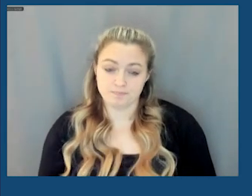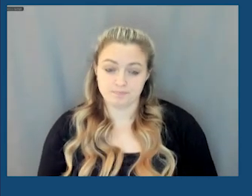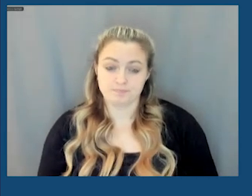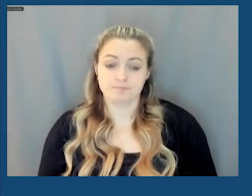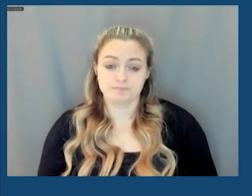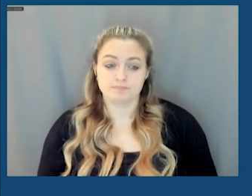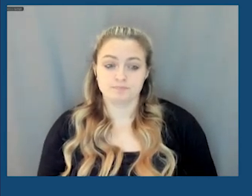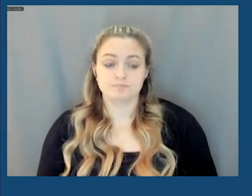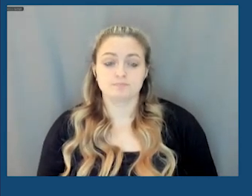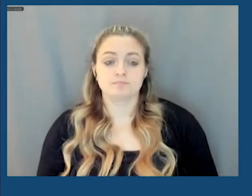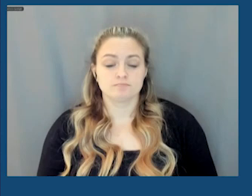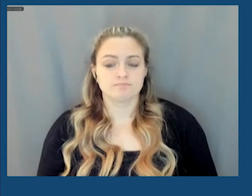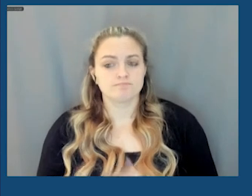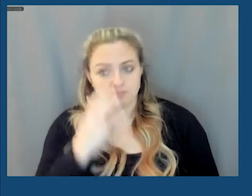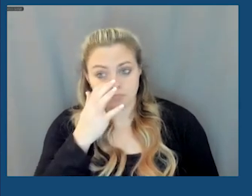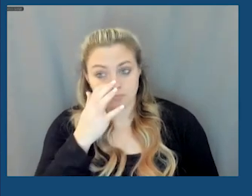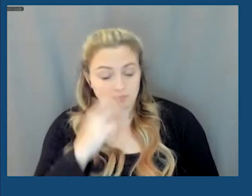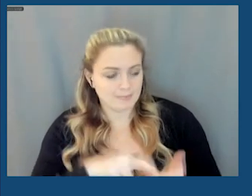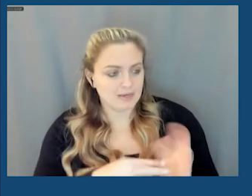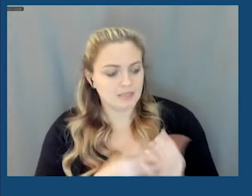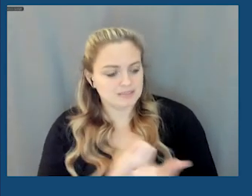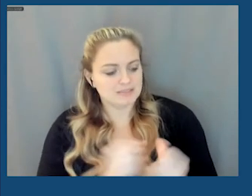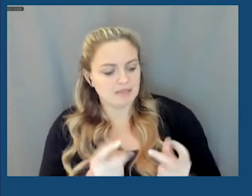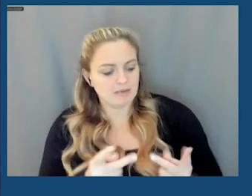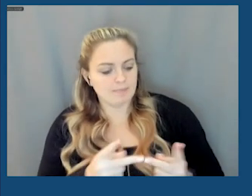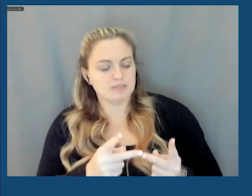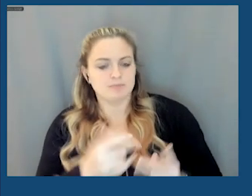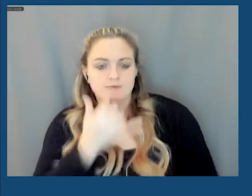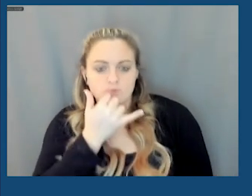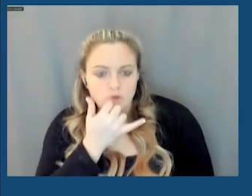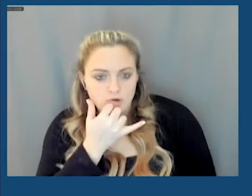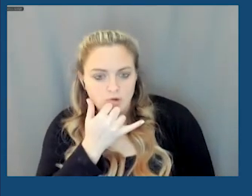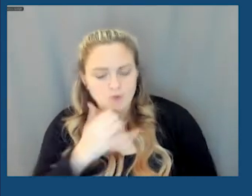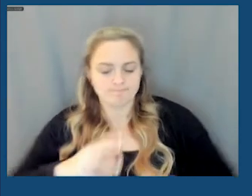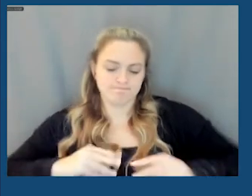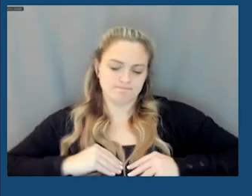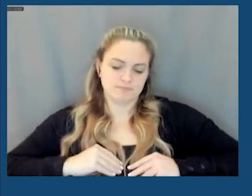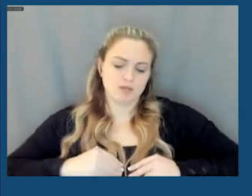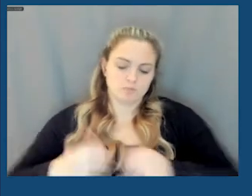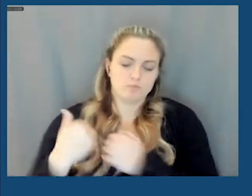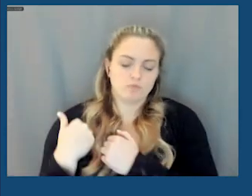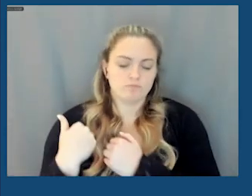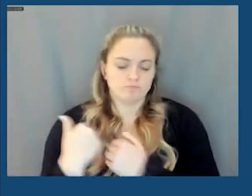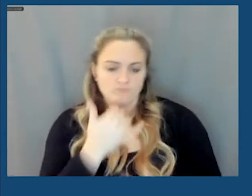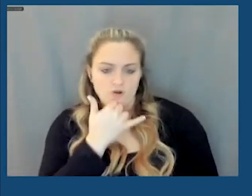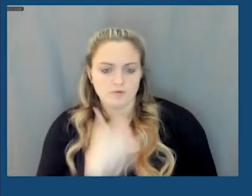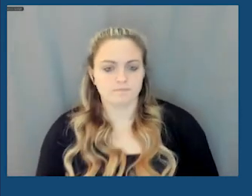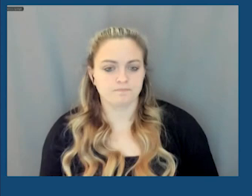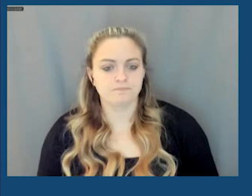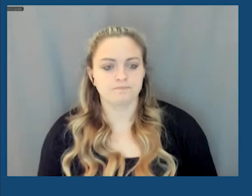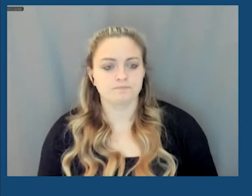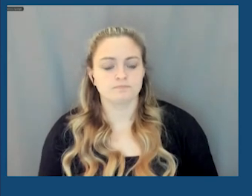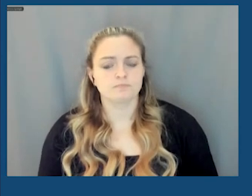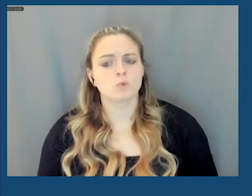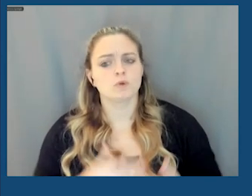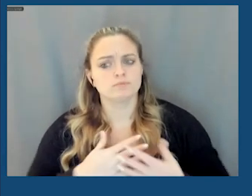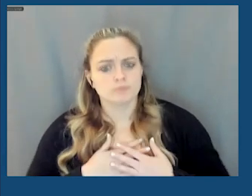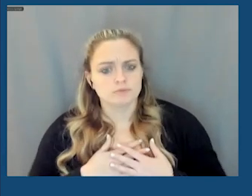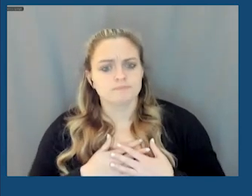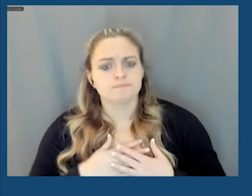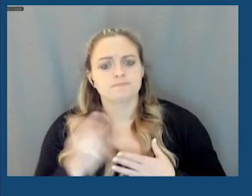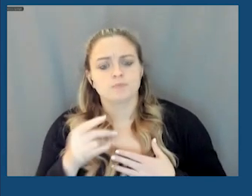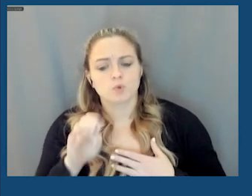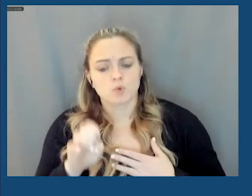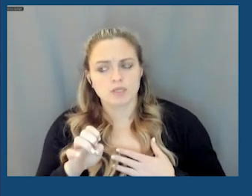safe to be mistaken or to acknowledge fault, even ignorance, where mercy and grace are in